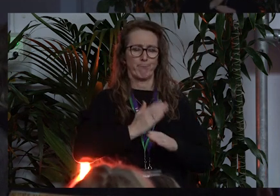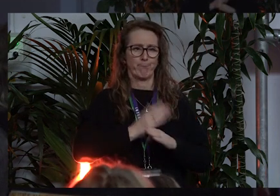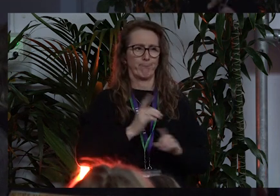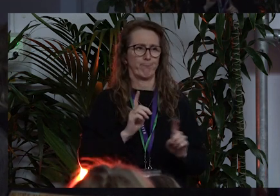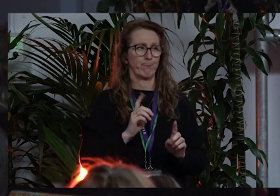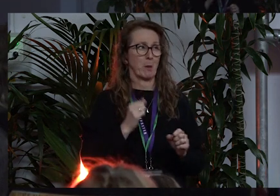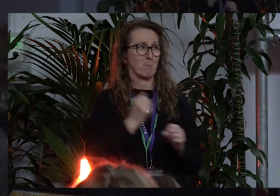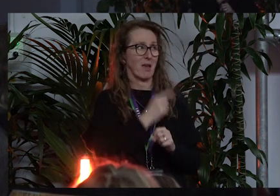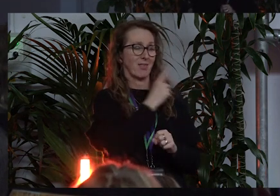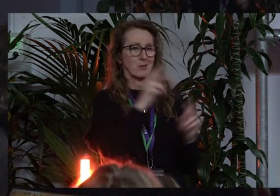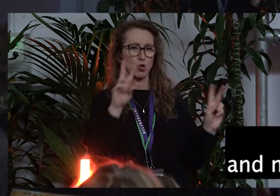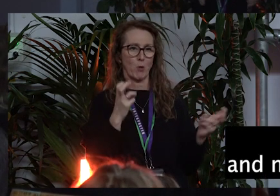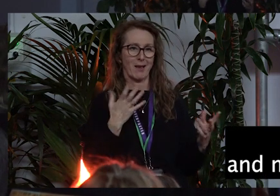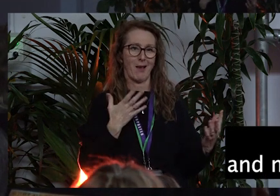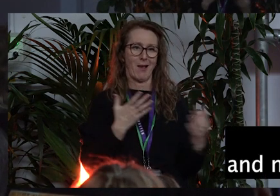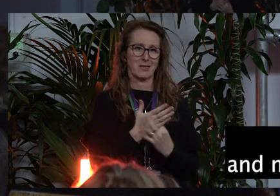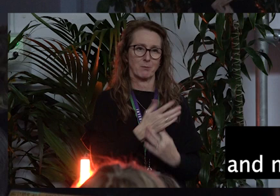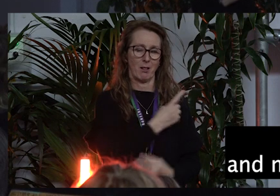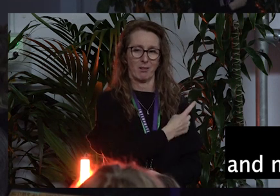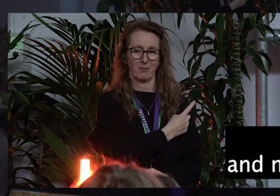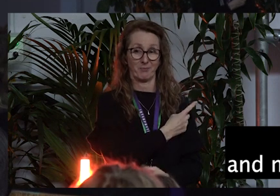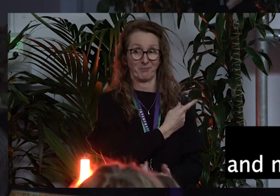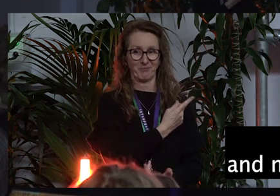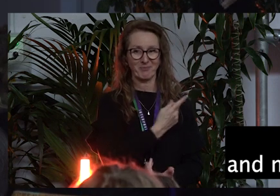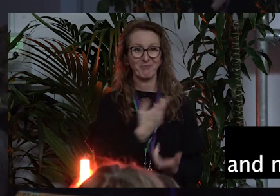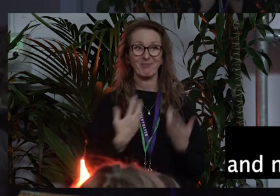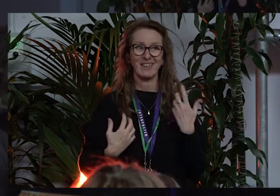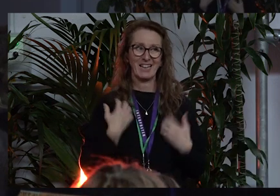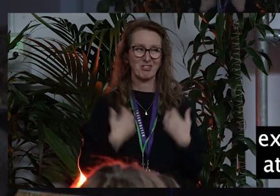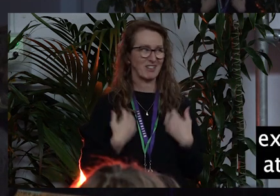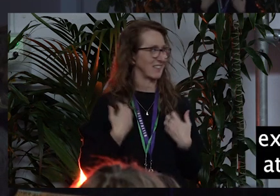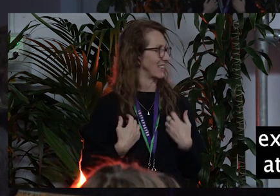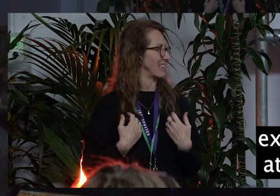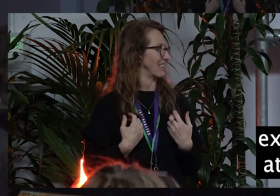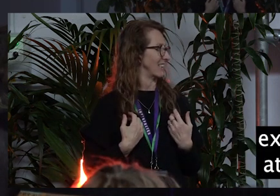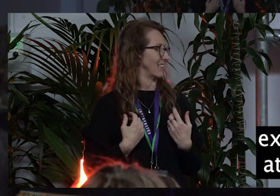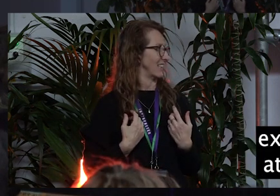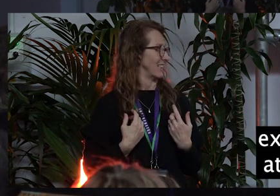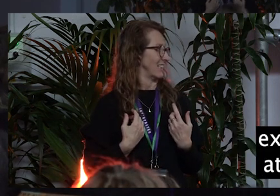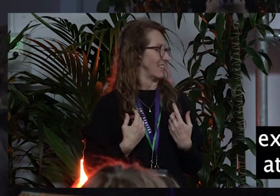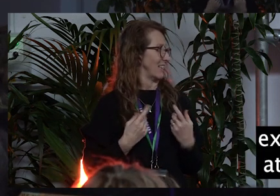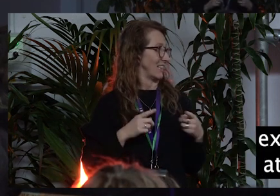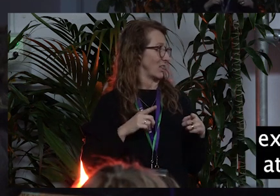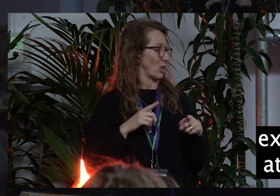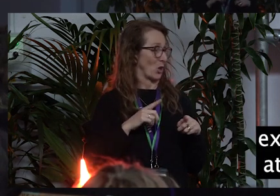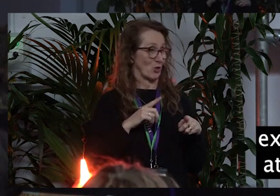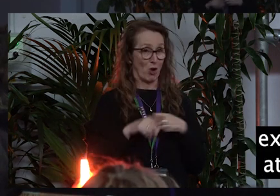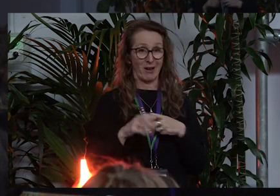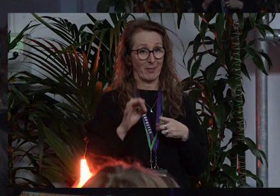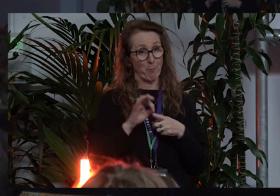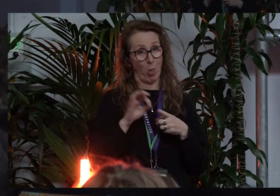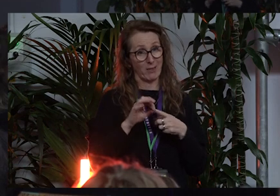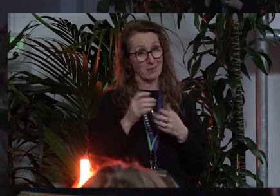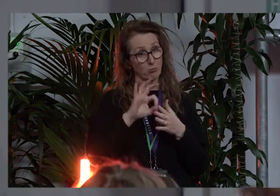topic accessible and interesting and make you want to engage with it exactly the way that everybody at the Pollinations Project